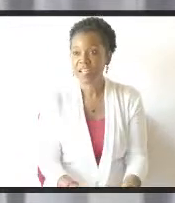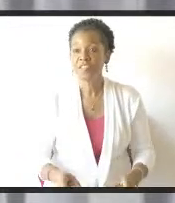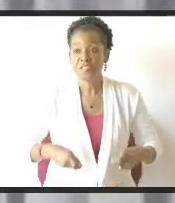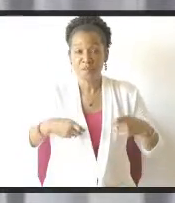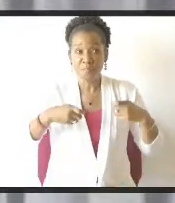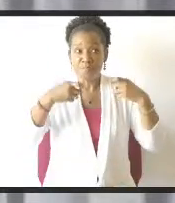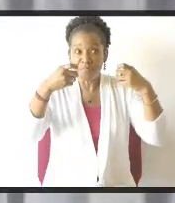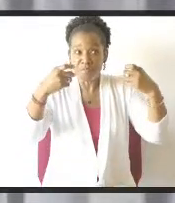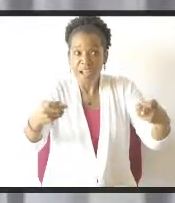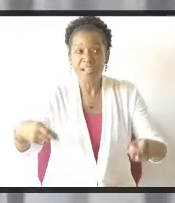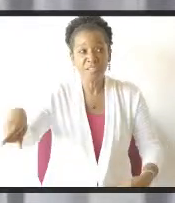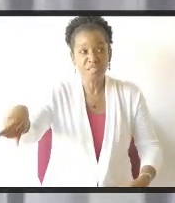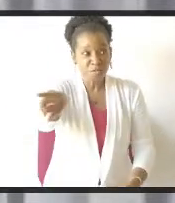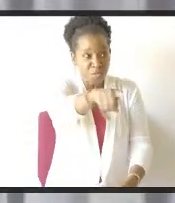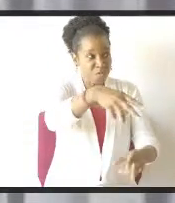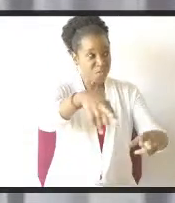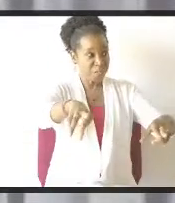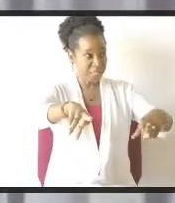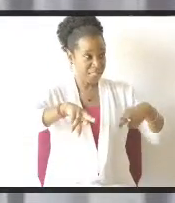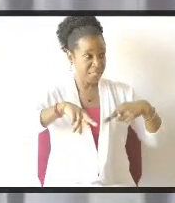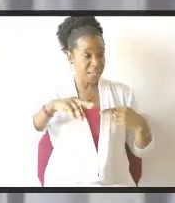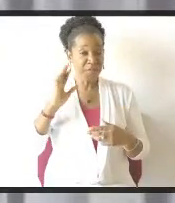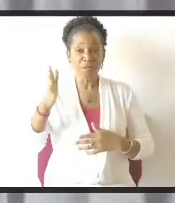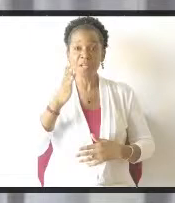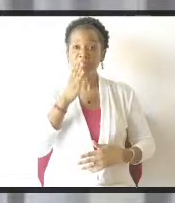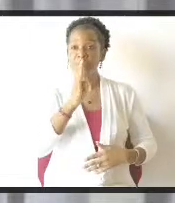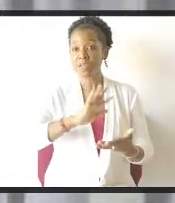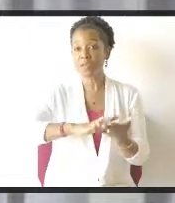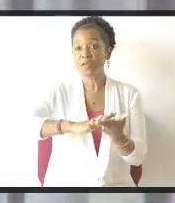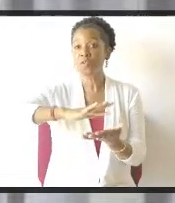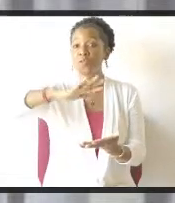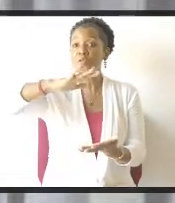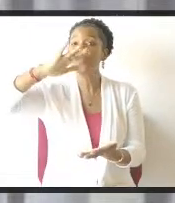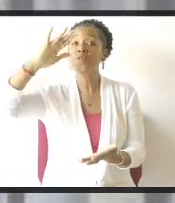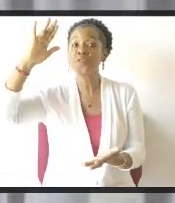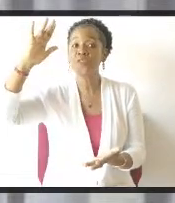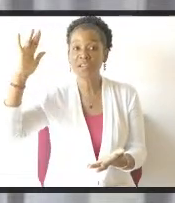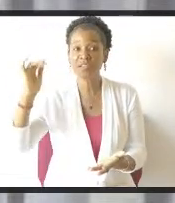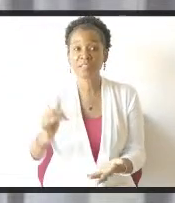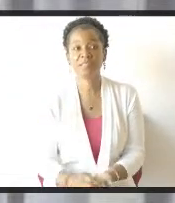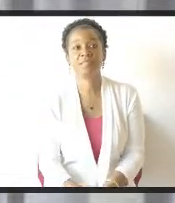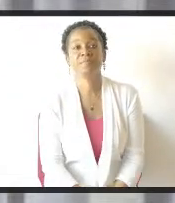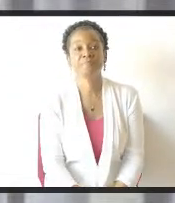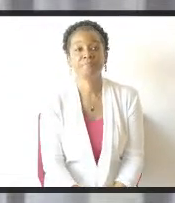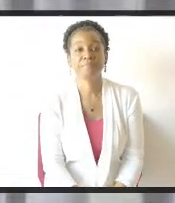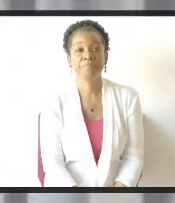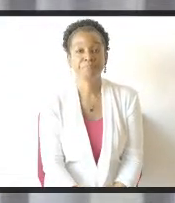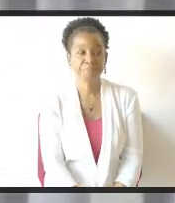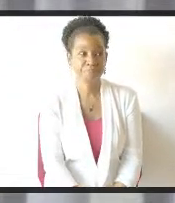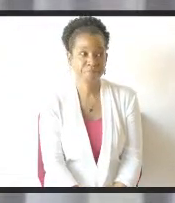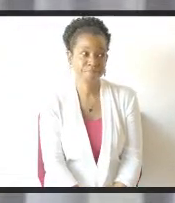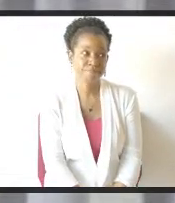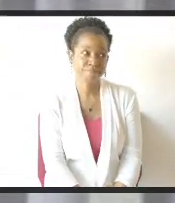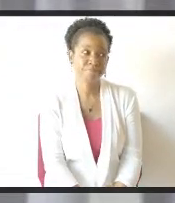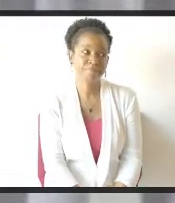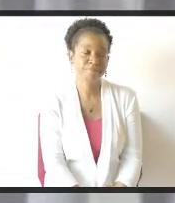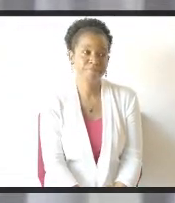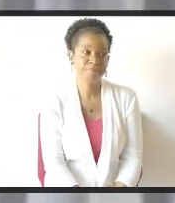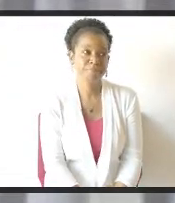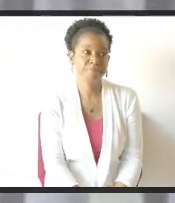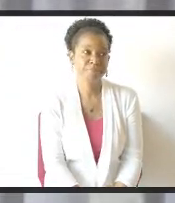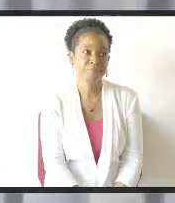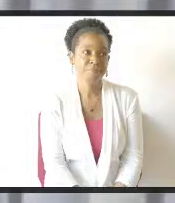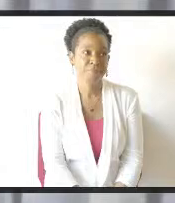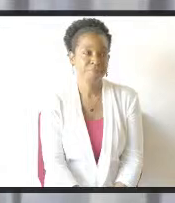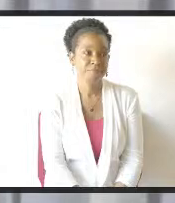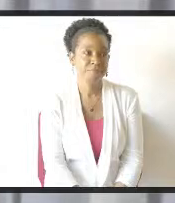glorious with every passing day of eternity. We praise God. But Paul said in